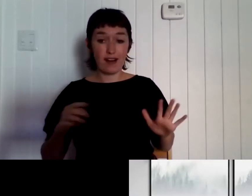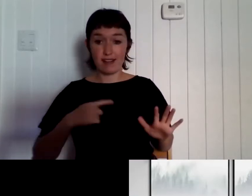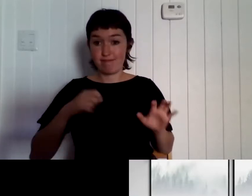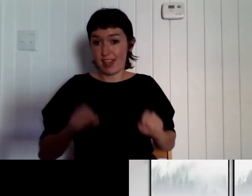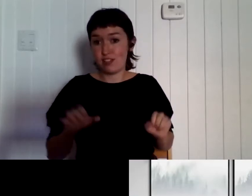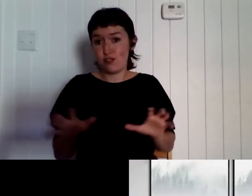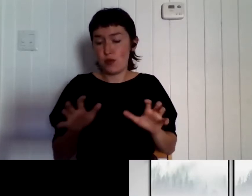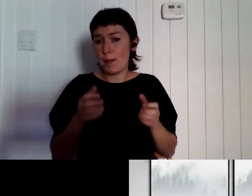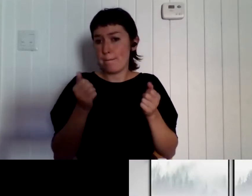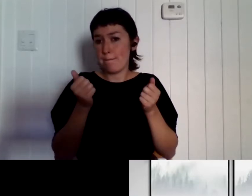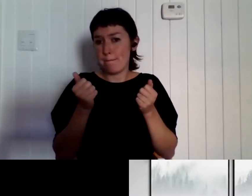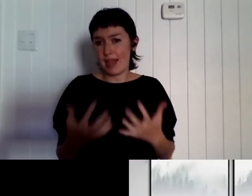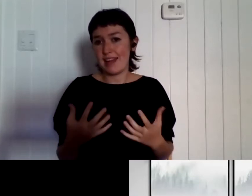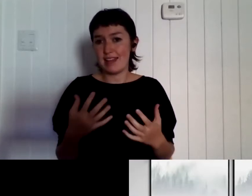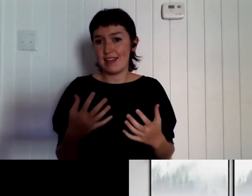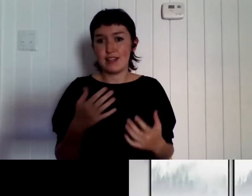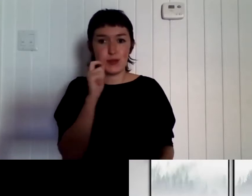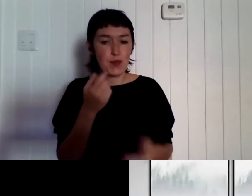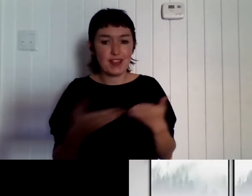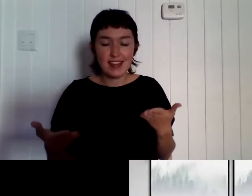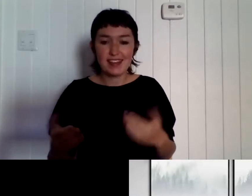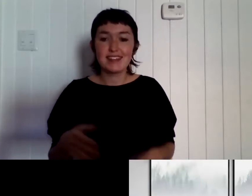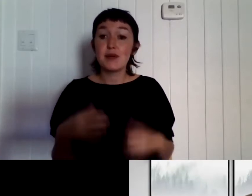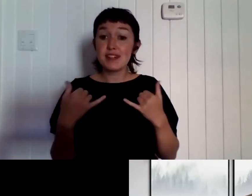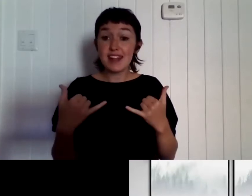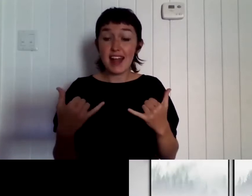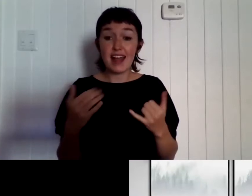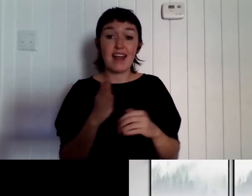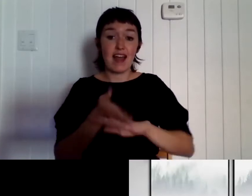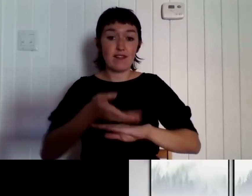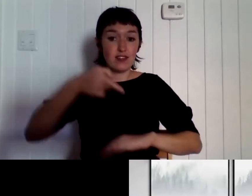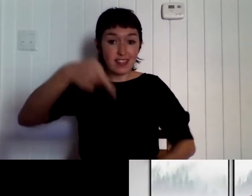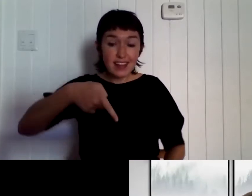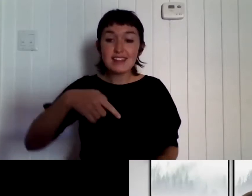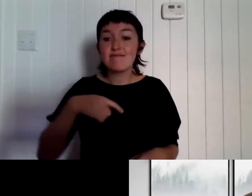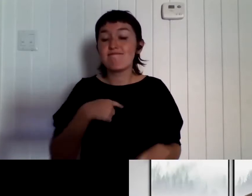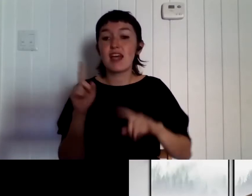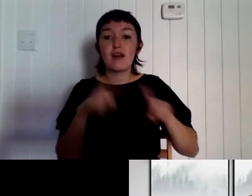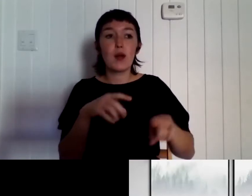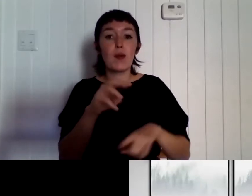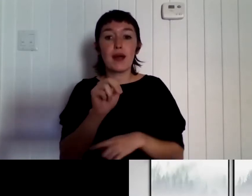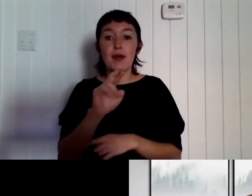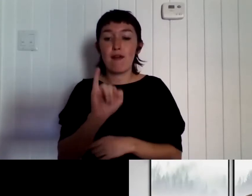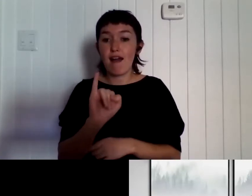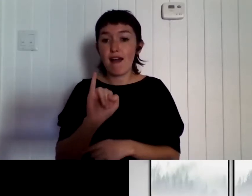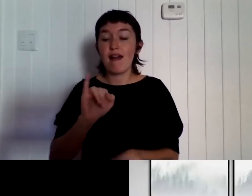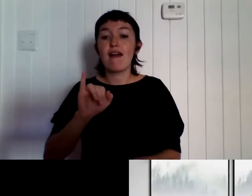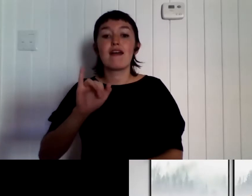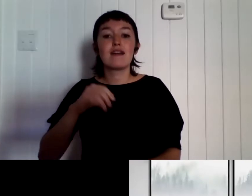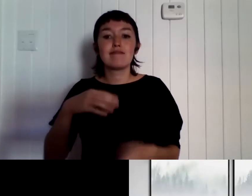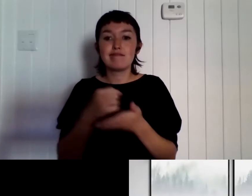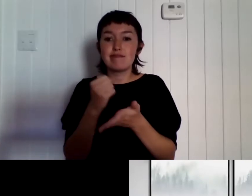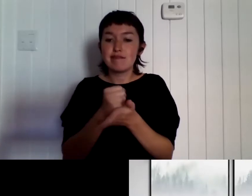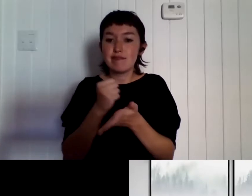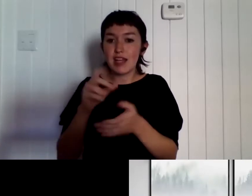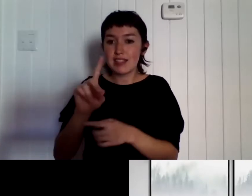after this Q&A session, I'm going to run over to the MRI scanner to collect some data on a participant in one of our studies. And then I'm going to head over